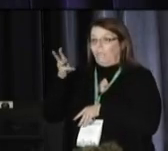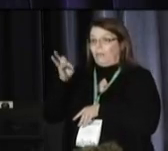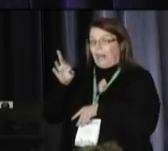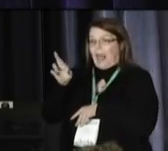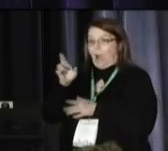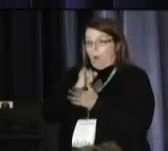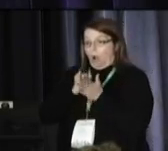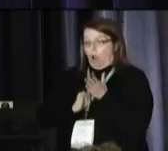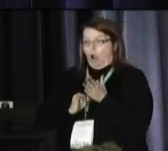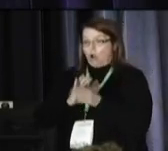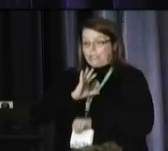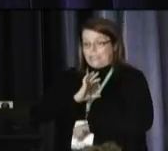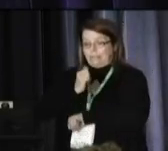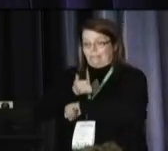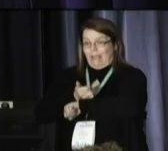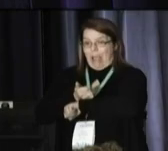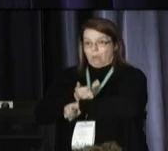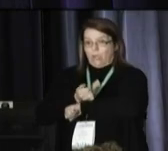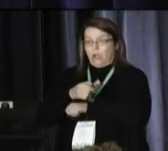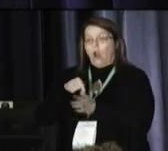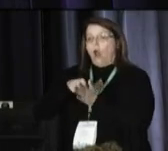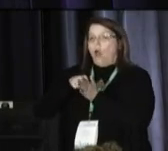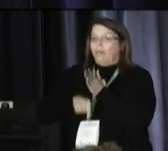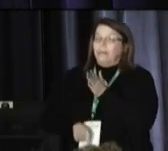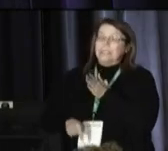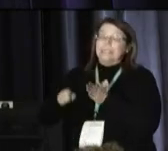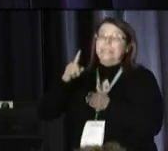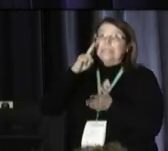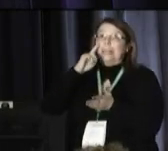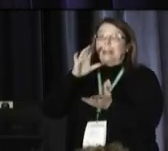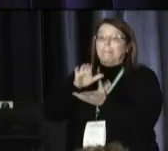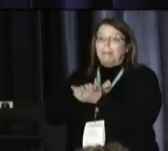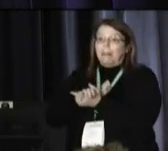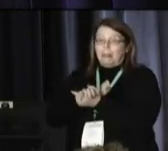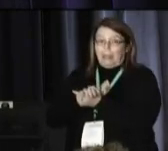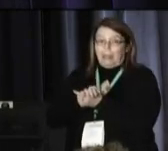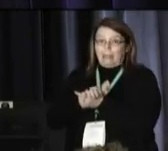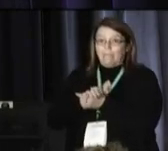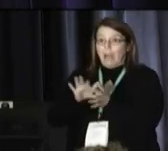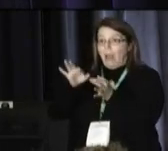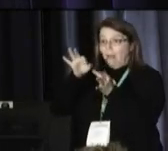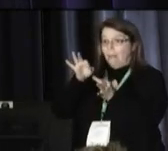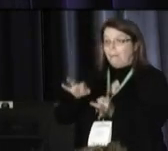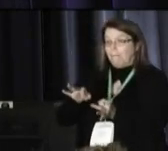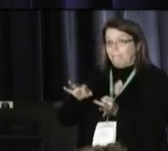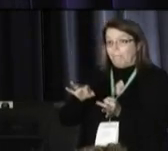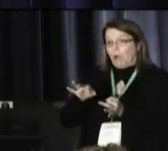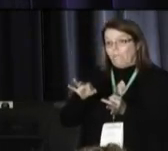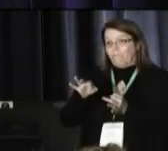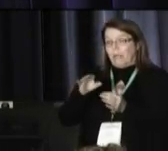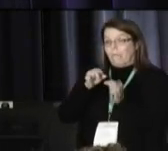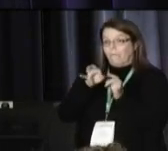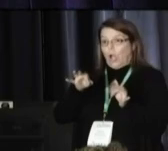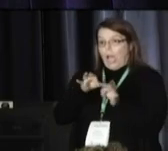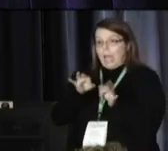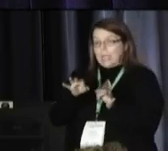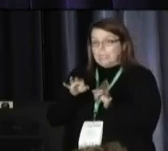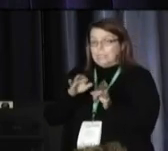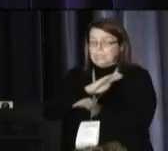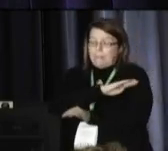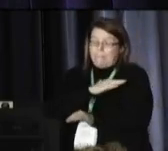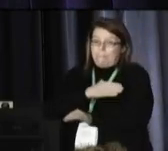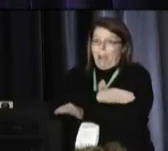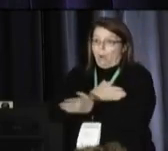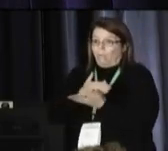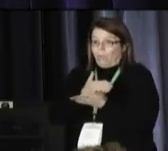founded on the deeply held belief that the perfect turn of phrase is a powerful thing, that the beauty